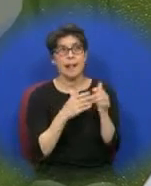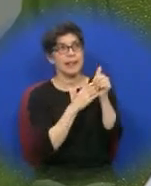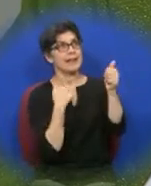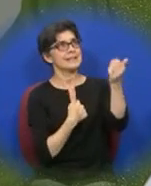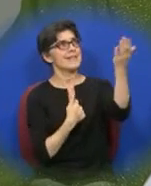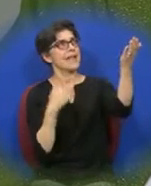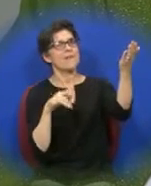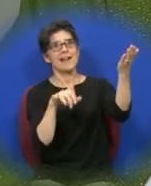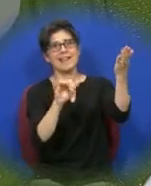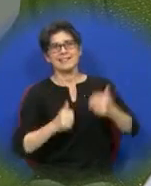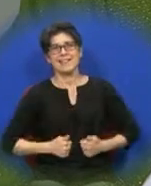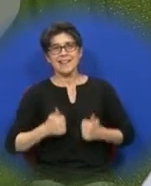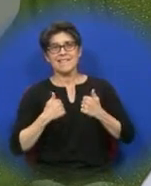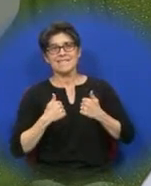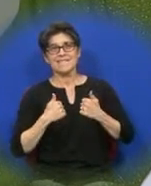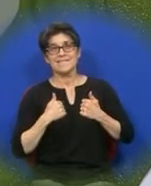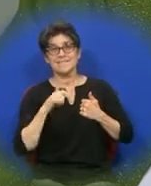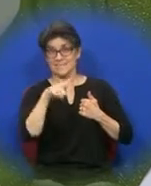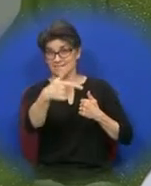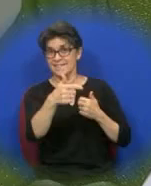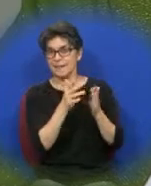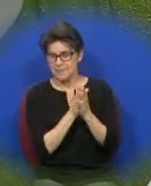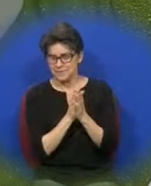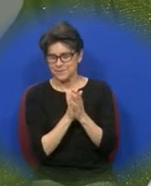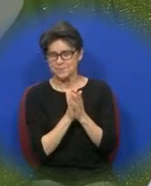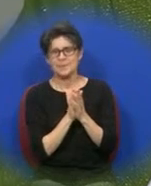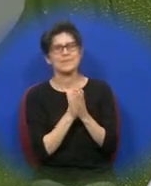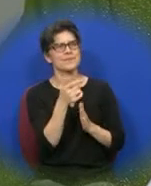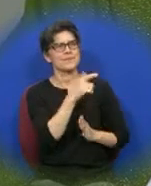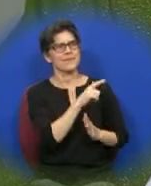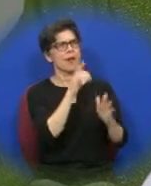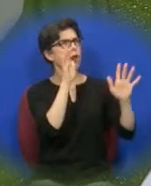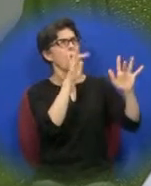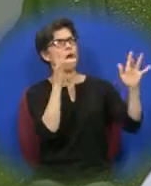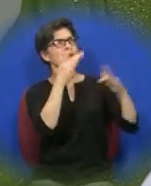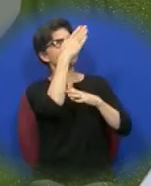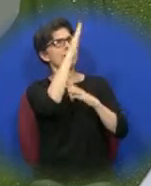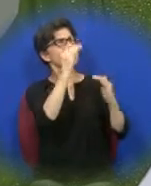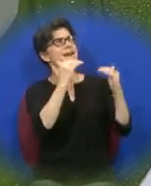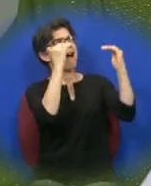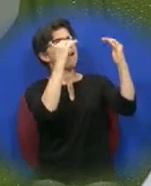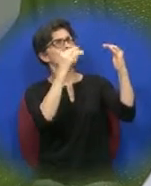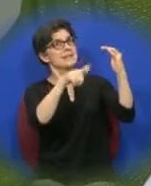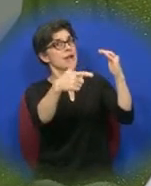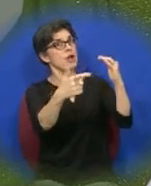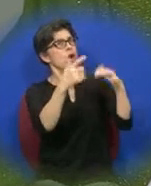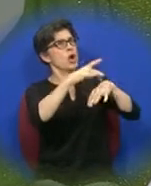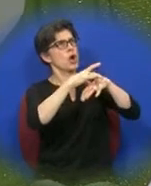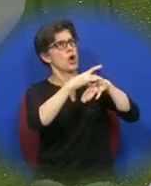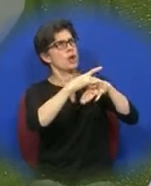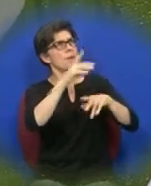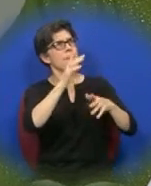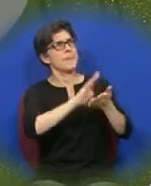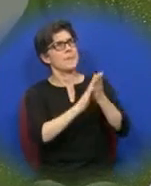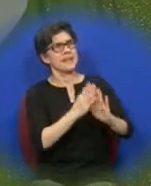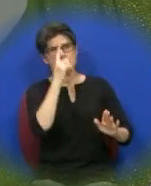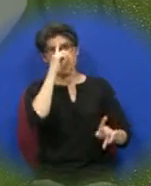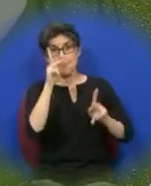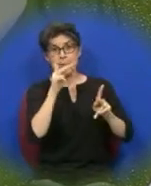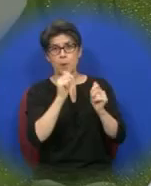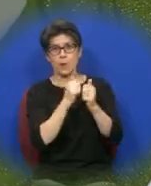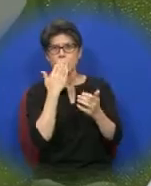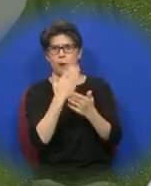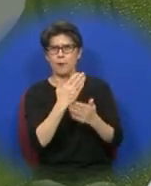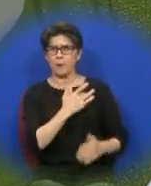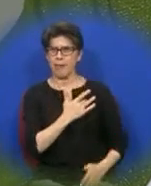us to life everlasting. Amen. Glory to God in the highest, and on earth peace to people of goodwill. We praise